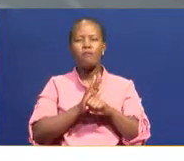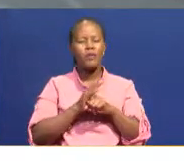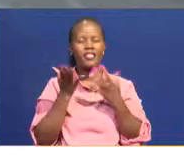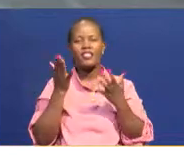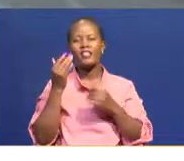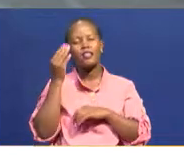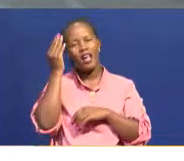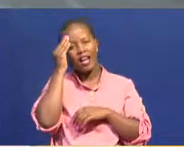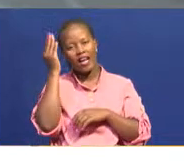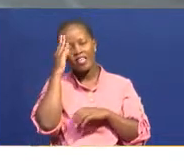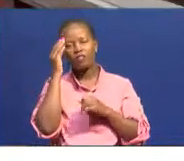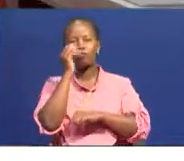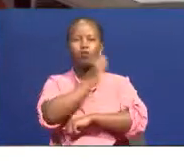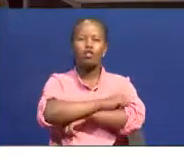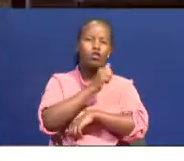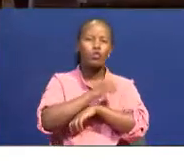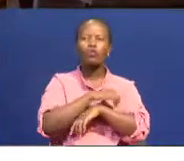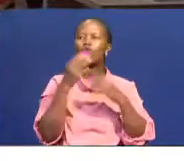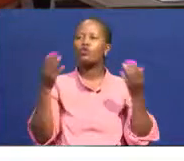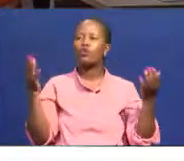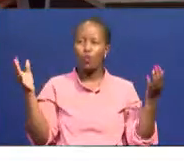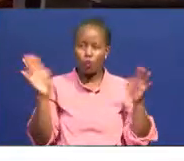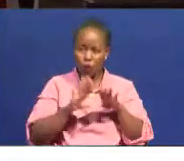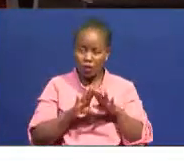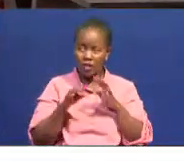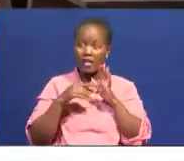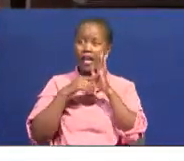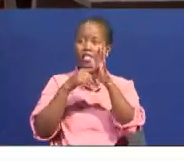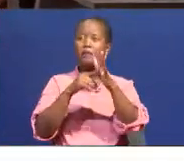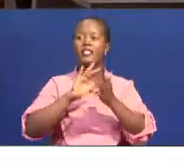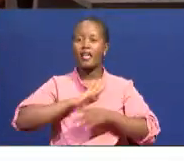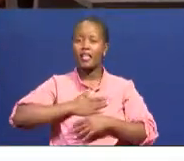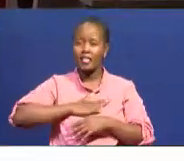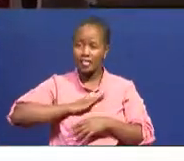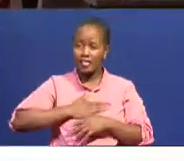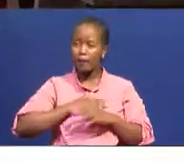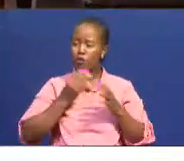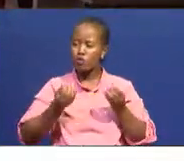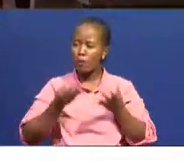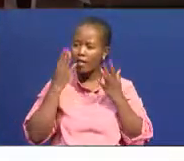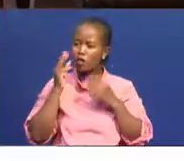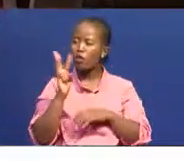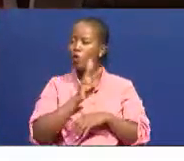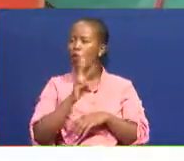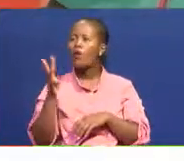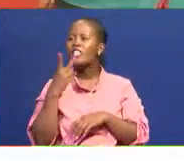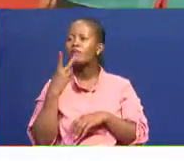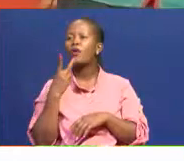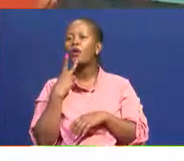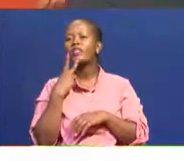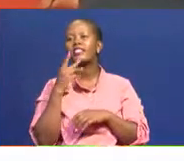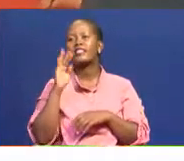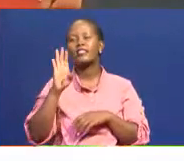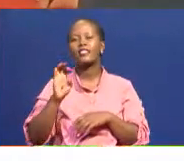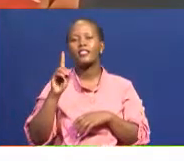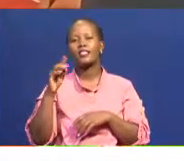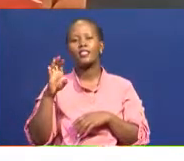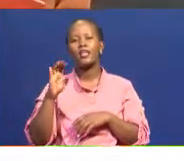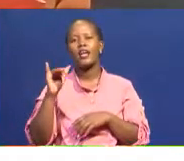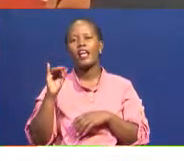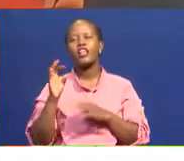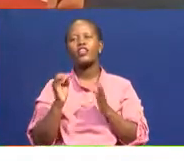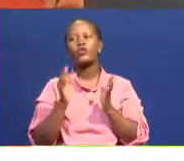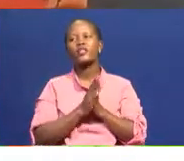learning institutions to close shop, especially in Samburu, Baringo, West Pokot, Elgeyo Marakwet, and parts of Narok